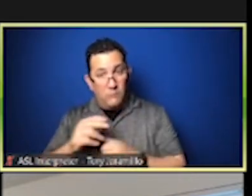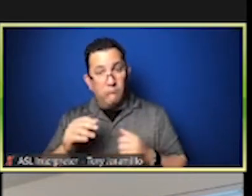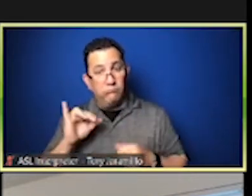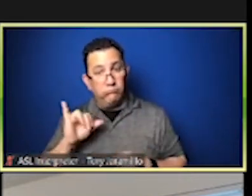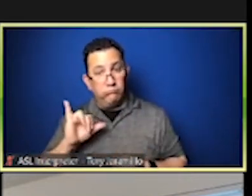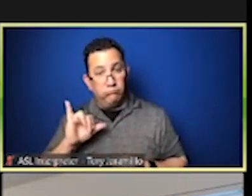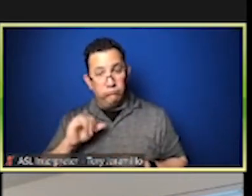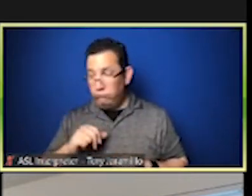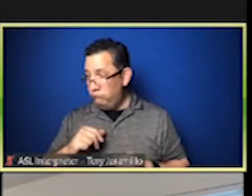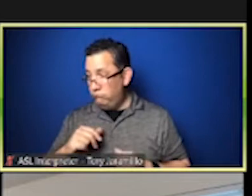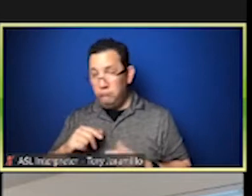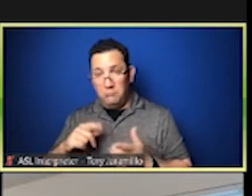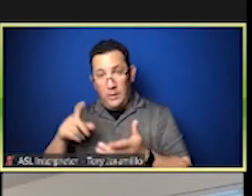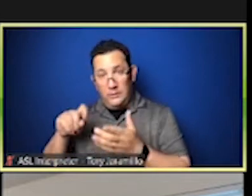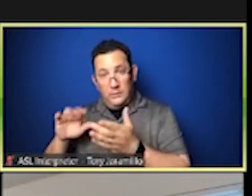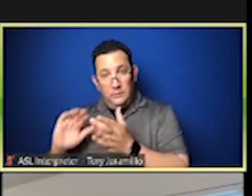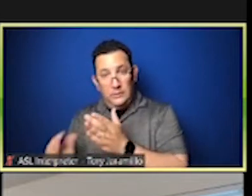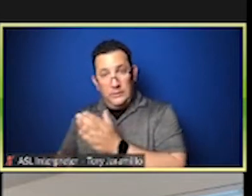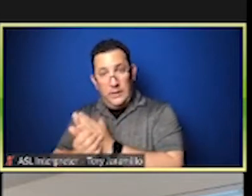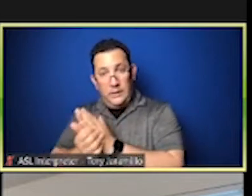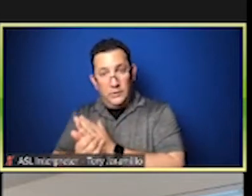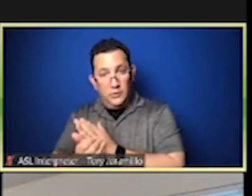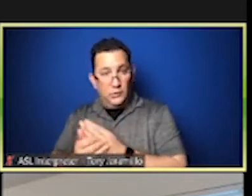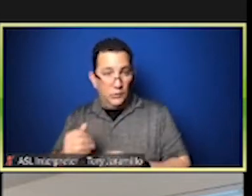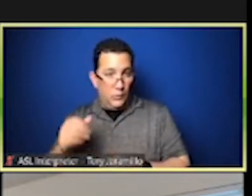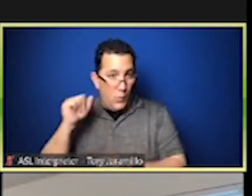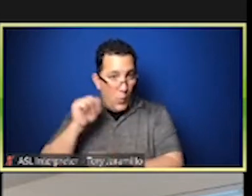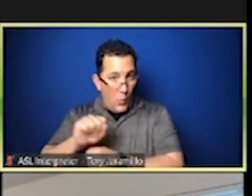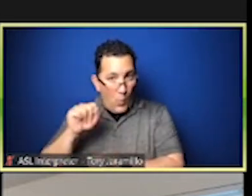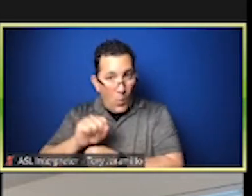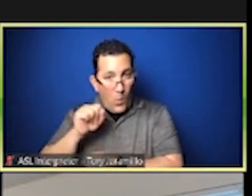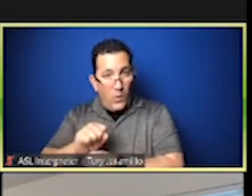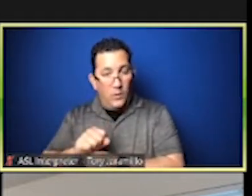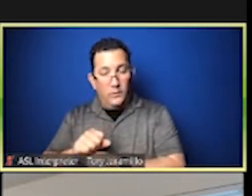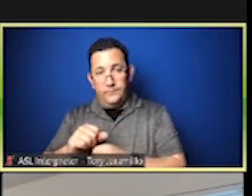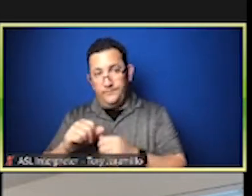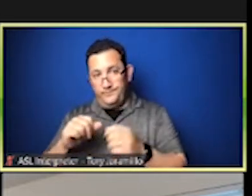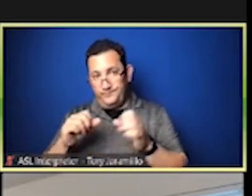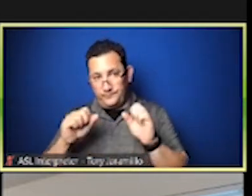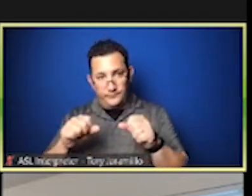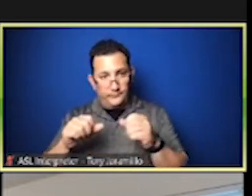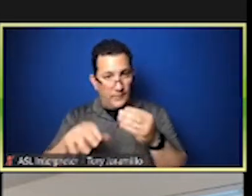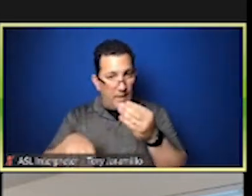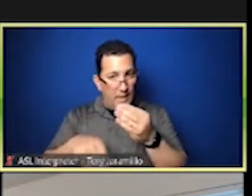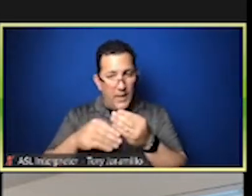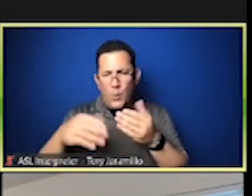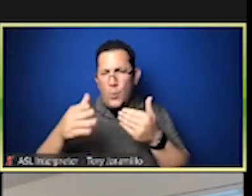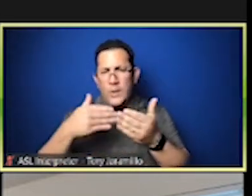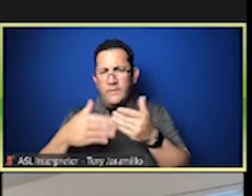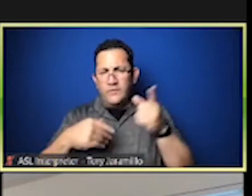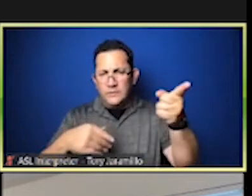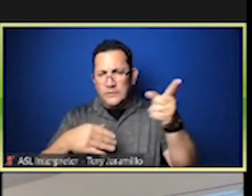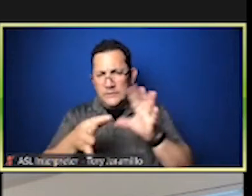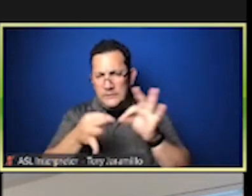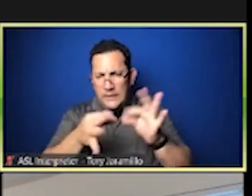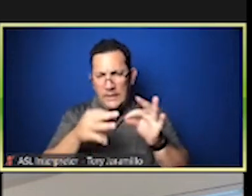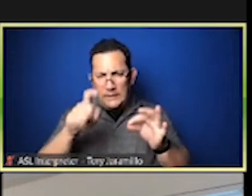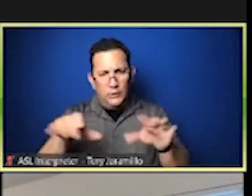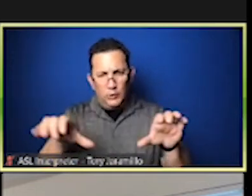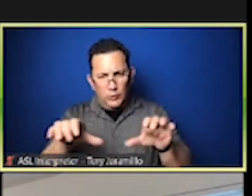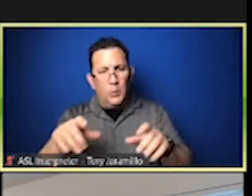I can do whatever I need to do. I can add work to the assignment, whatever it was I was supposed to do for that